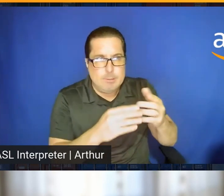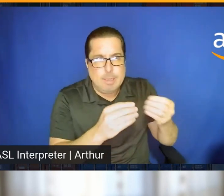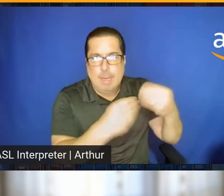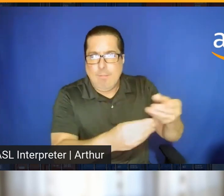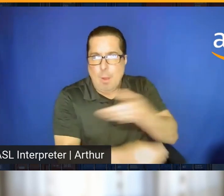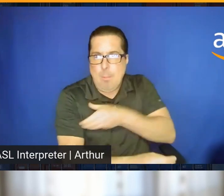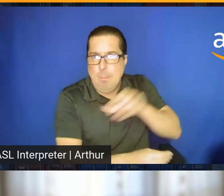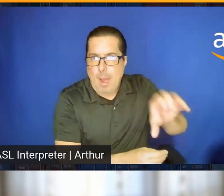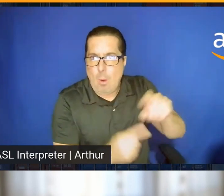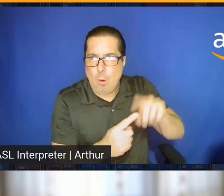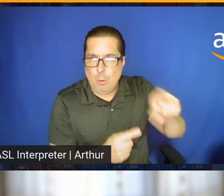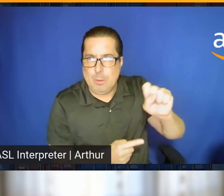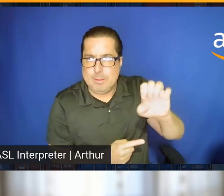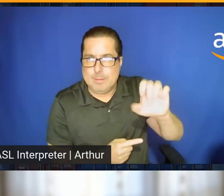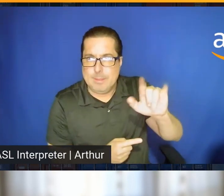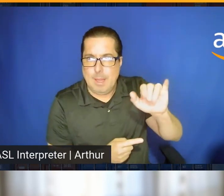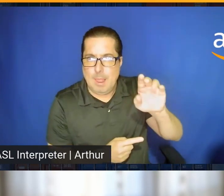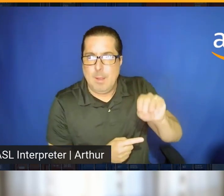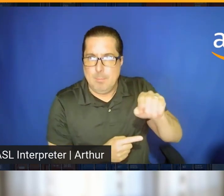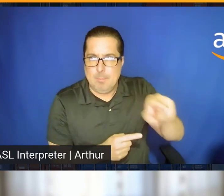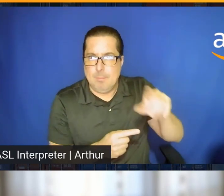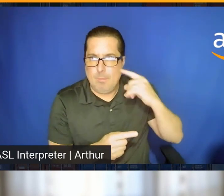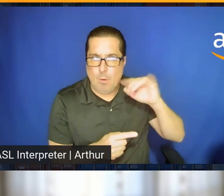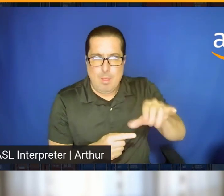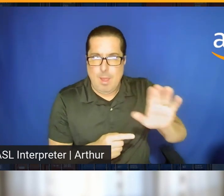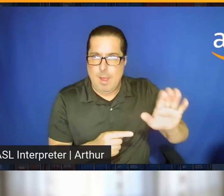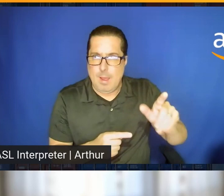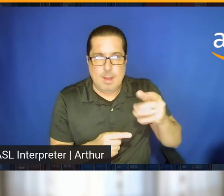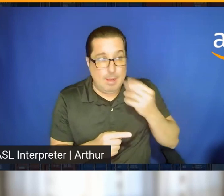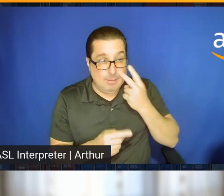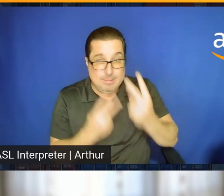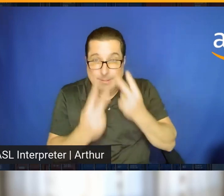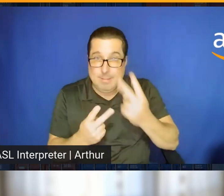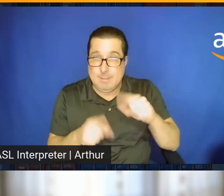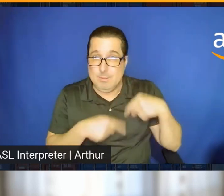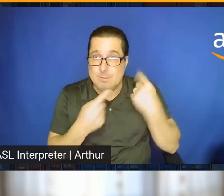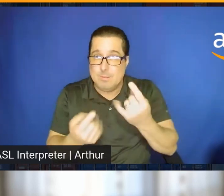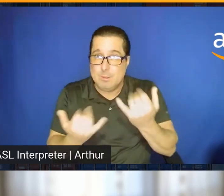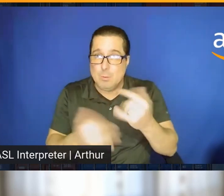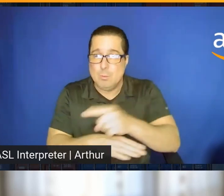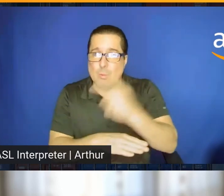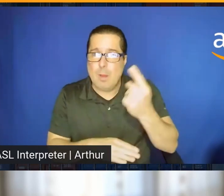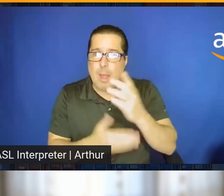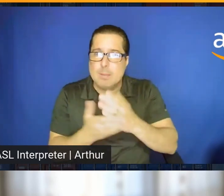And I think that's actually at least partially due to a lot of the stuff that we've already seen today. I mean, like some of the